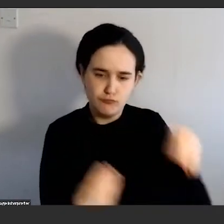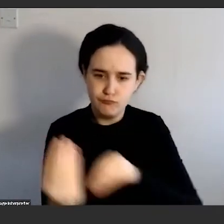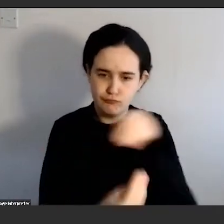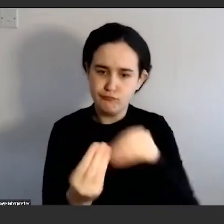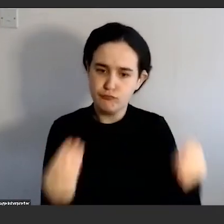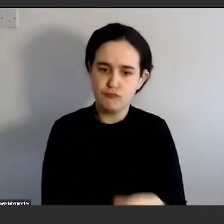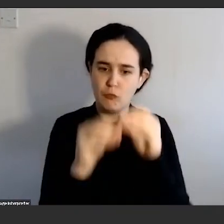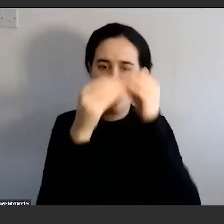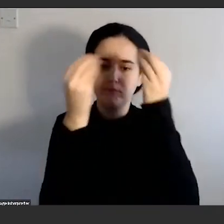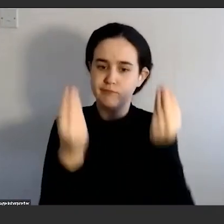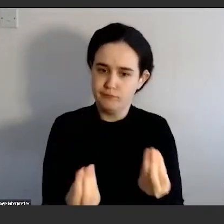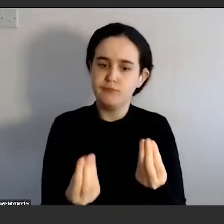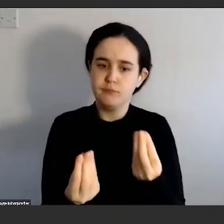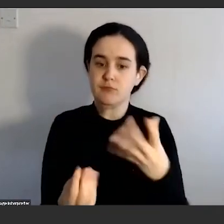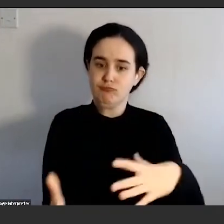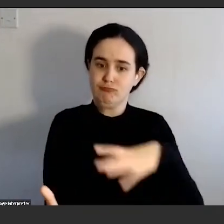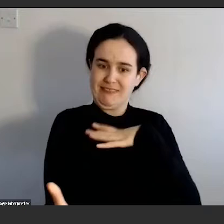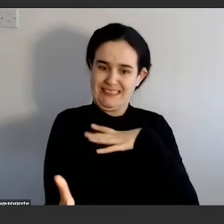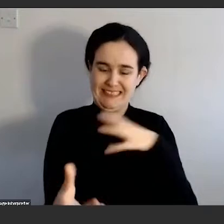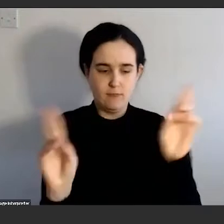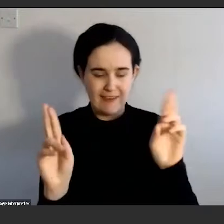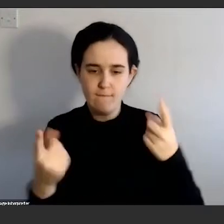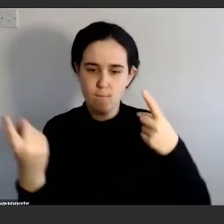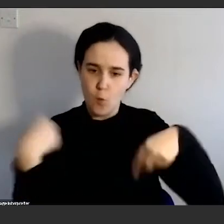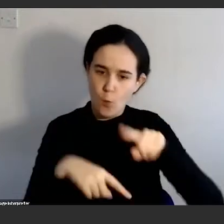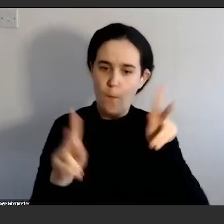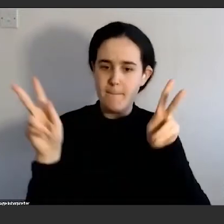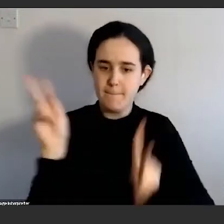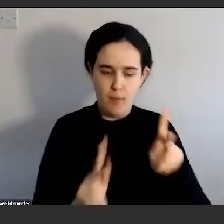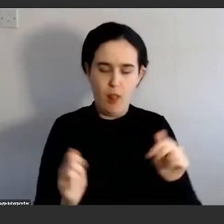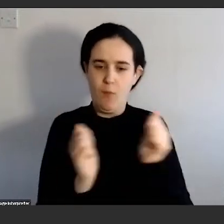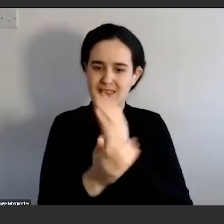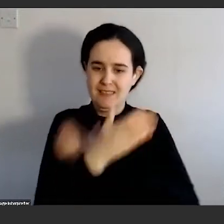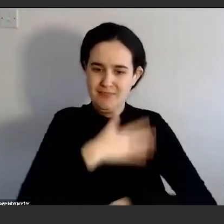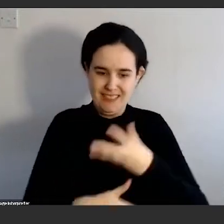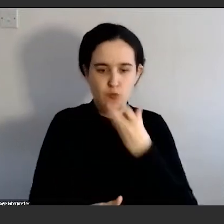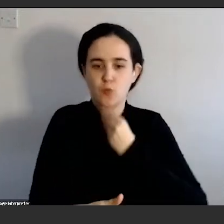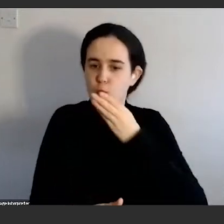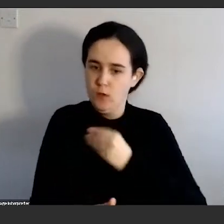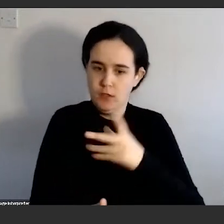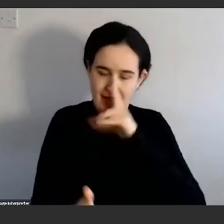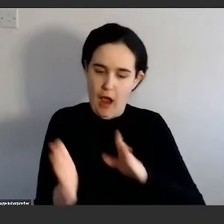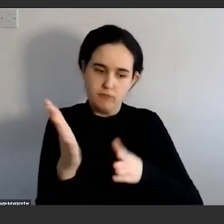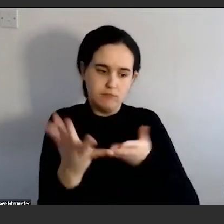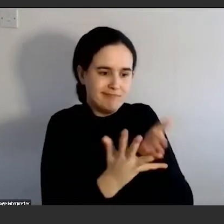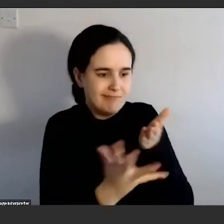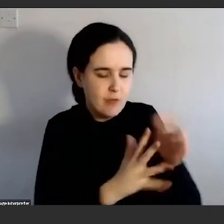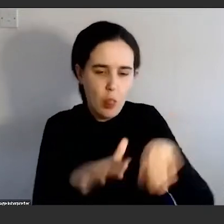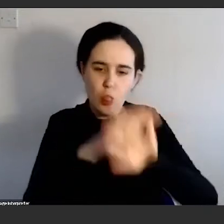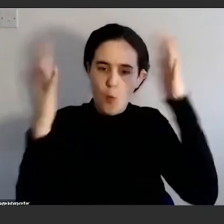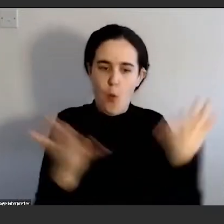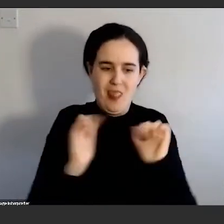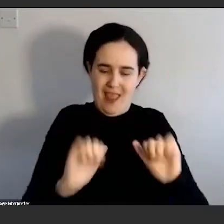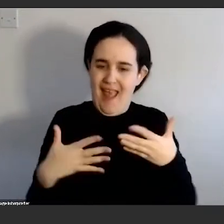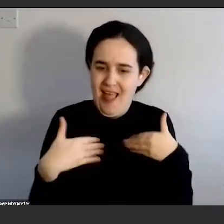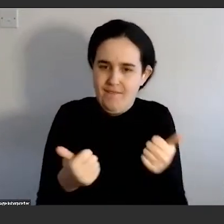with disabilities around the world. Nothing about us without us. Thank you for joining us